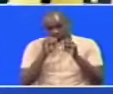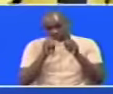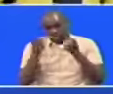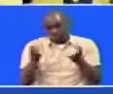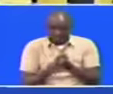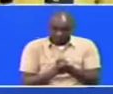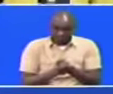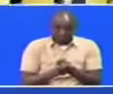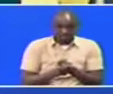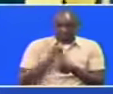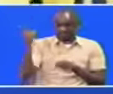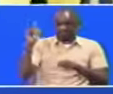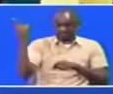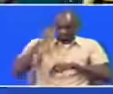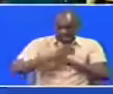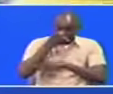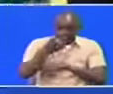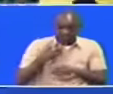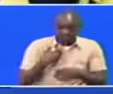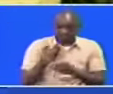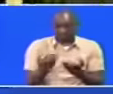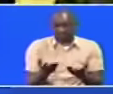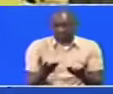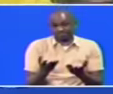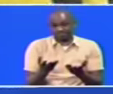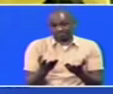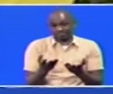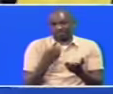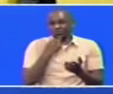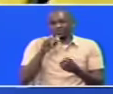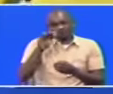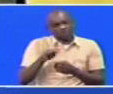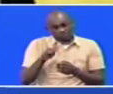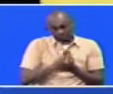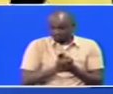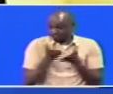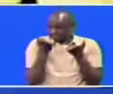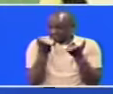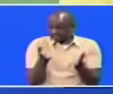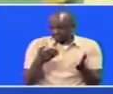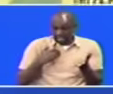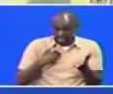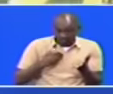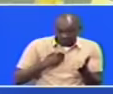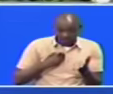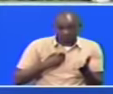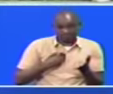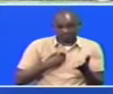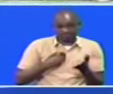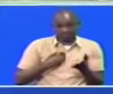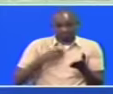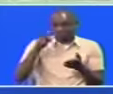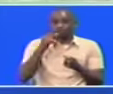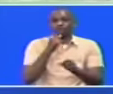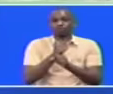now, and day one I can say we were 20% in terms of training and performance, but right now we are headed towards 70-80, so I'm